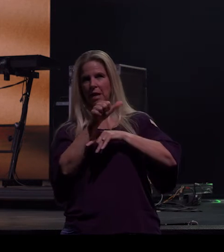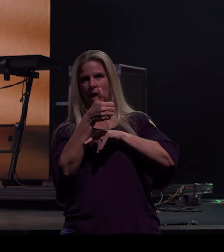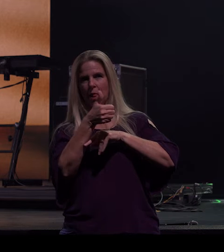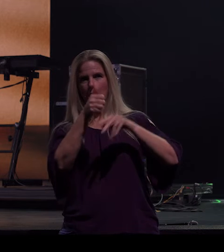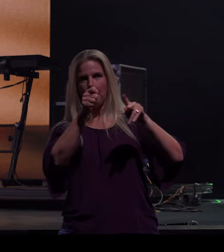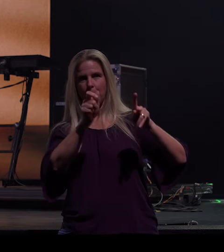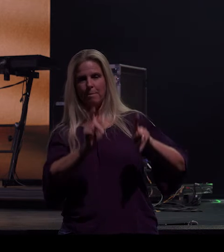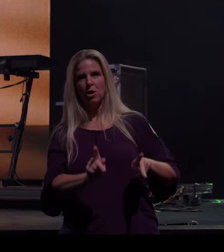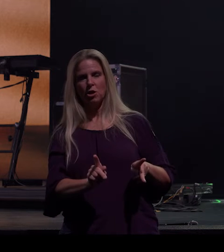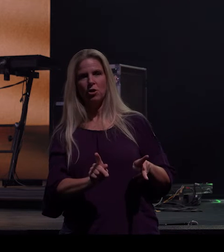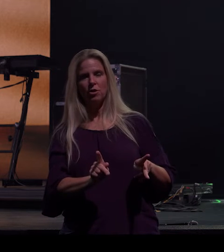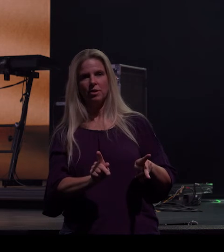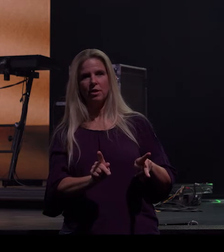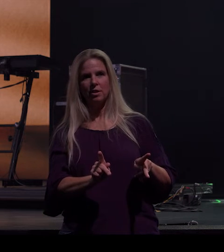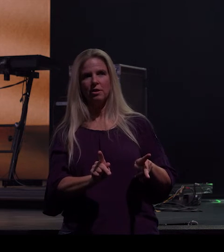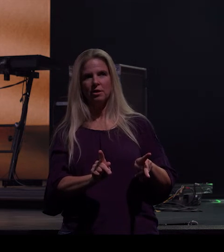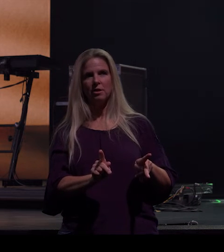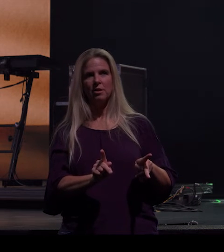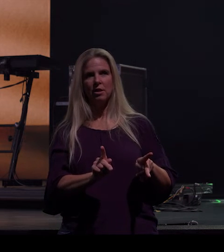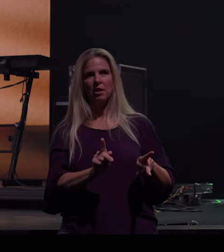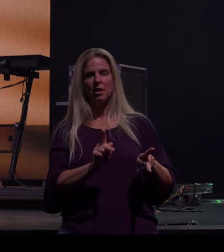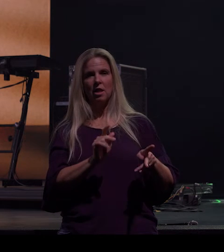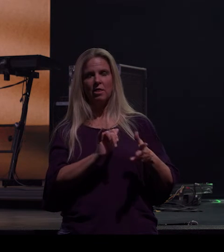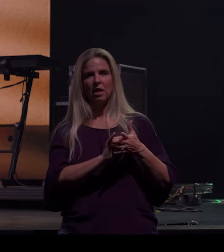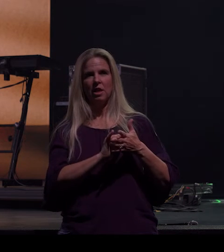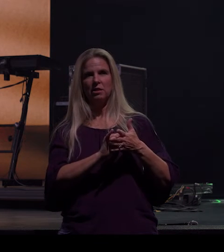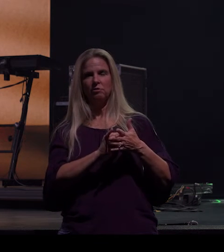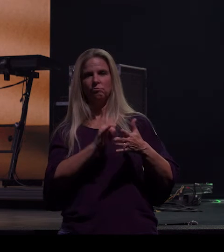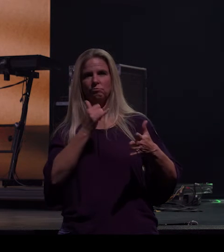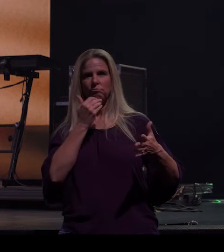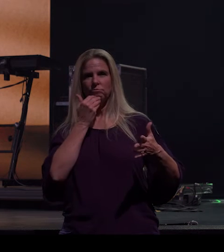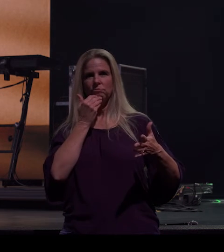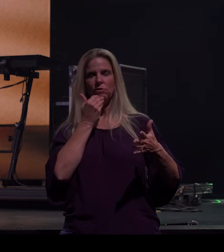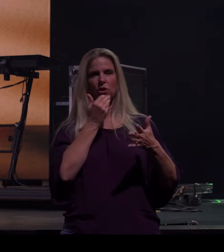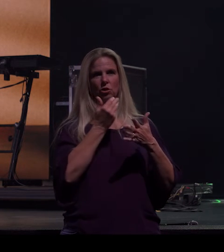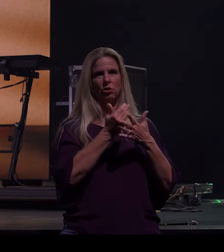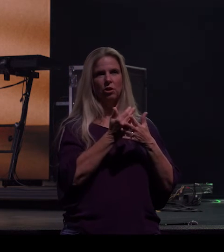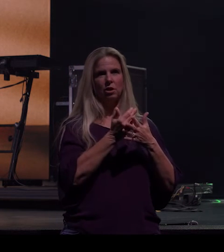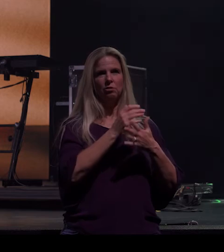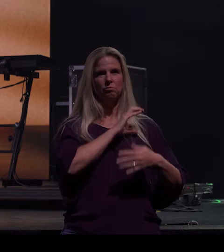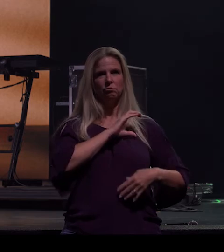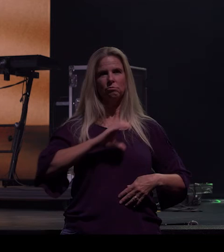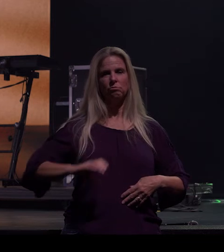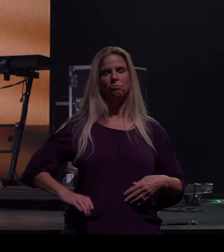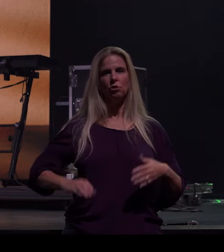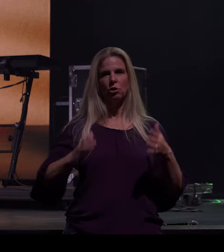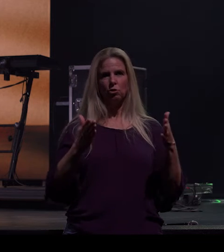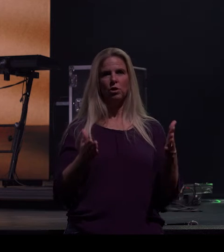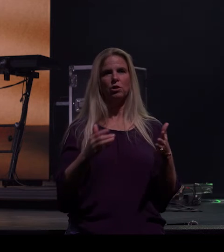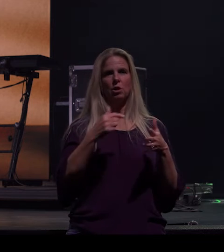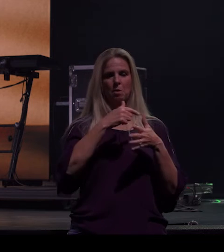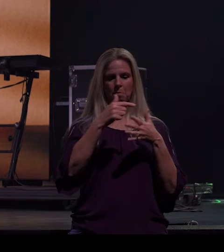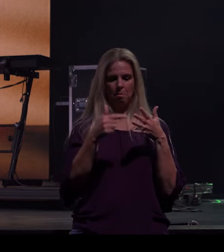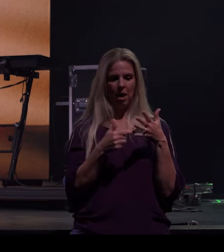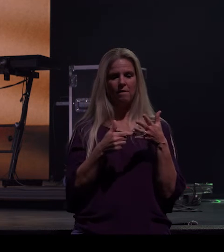being that's quality? And I want to give you five requirements. These are my own requirements. I just want to lay them at your